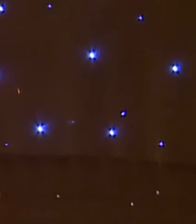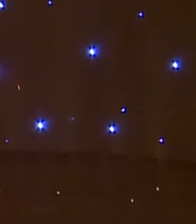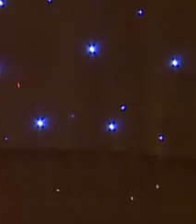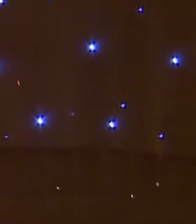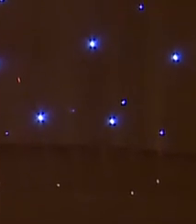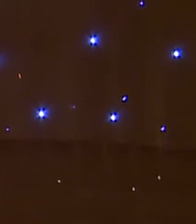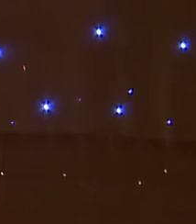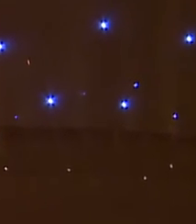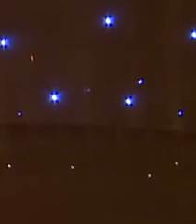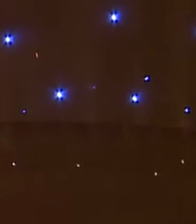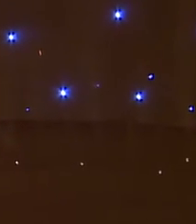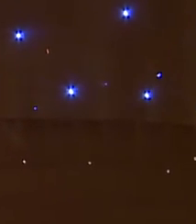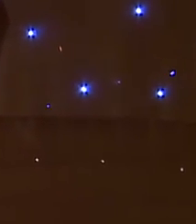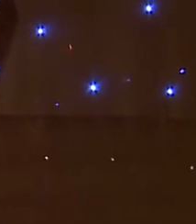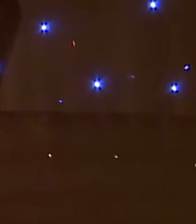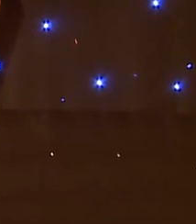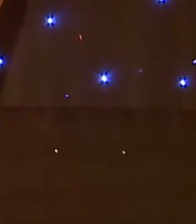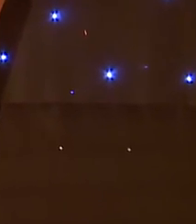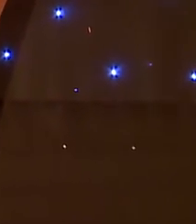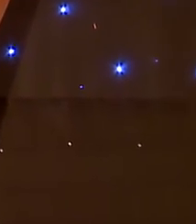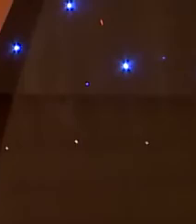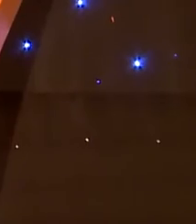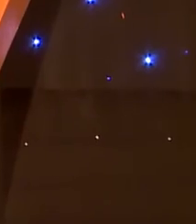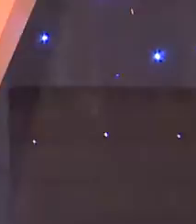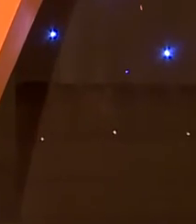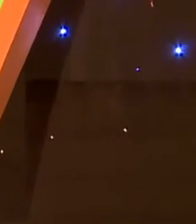smiles, everyone. Good morning.